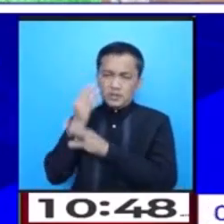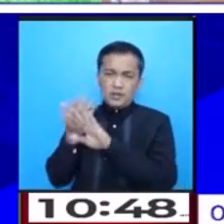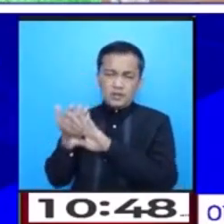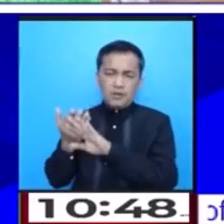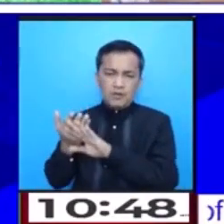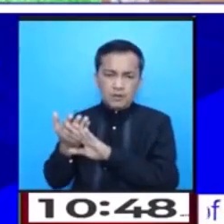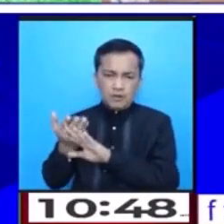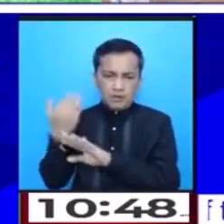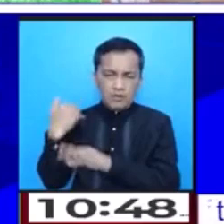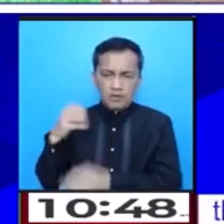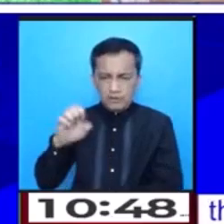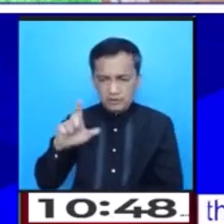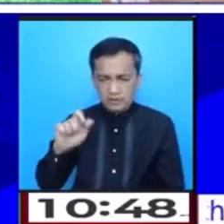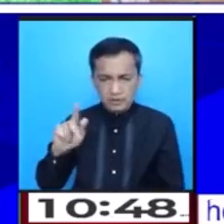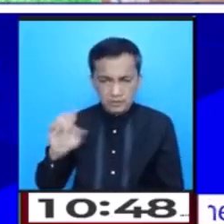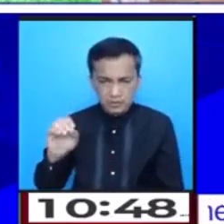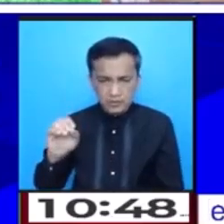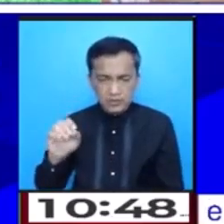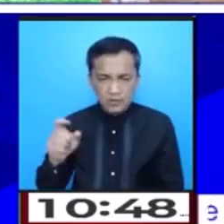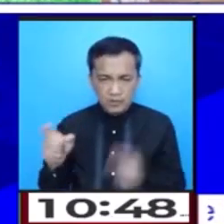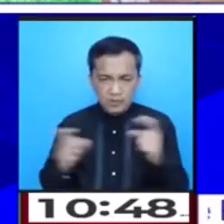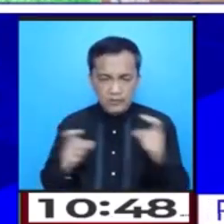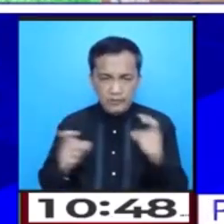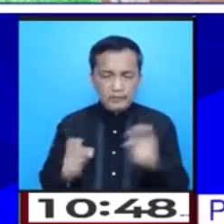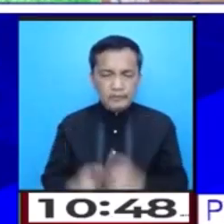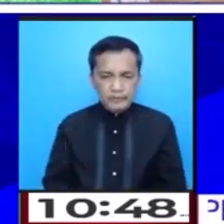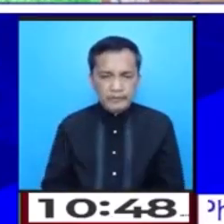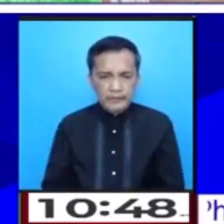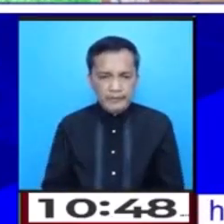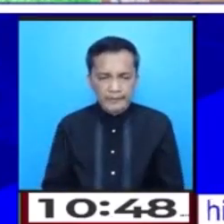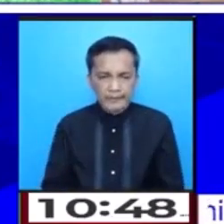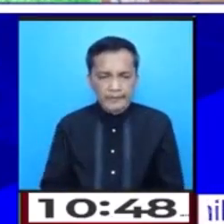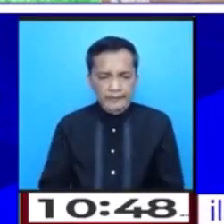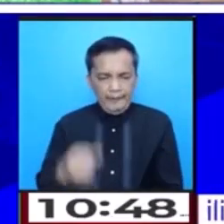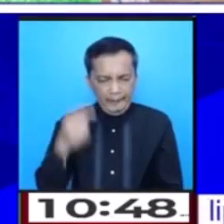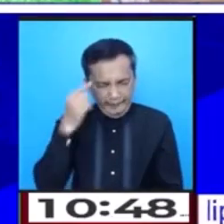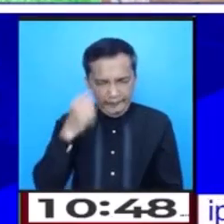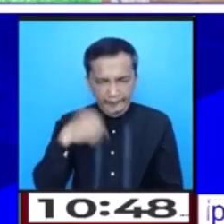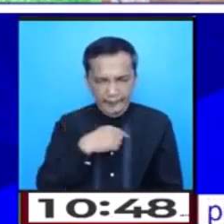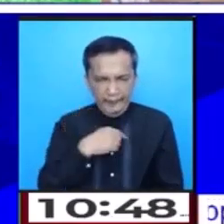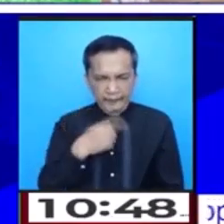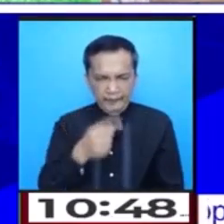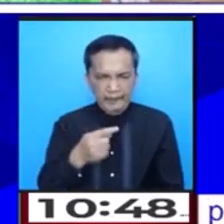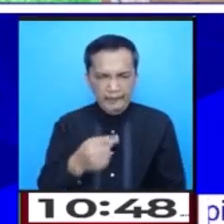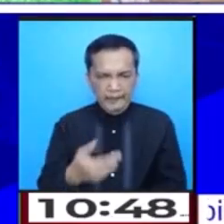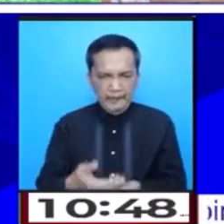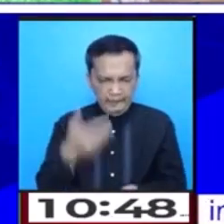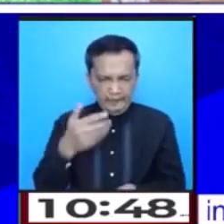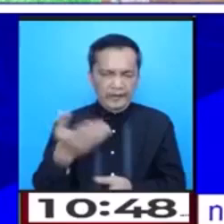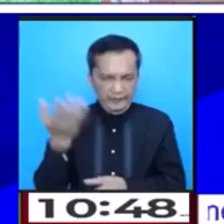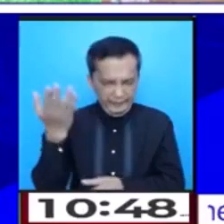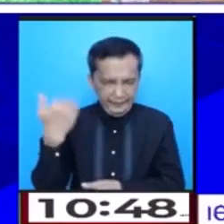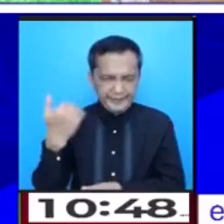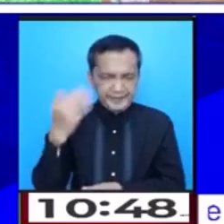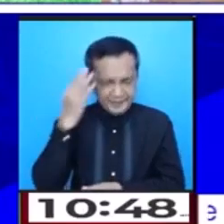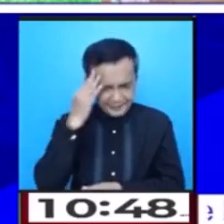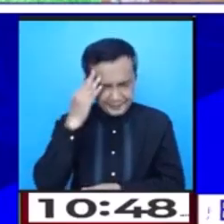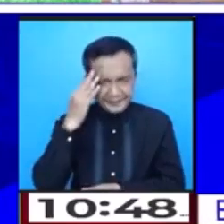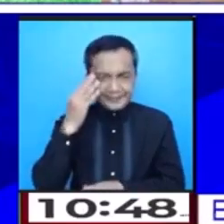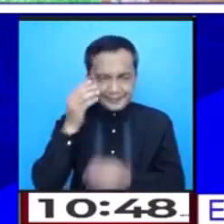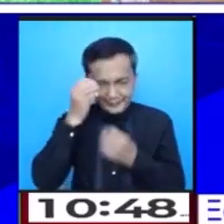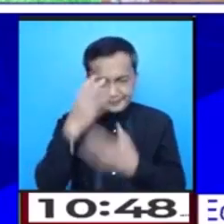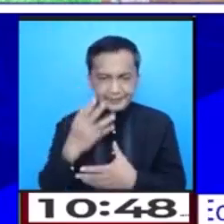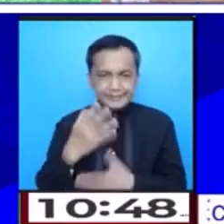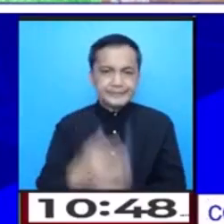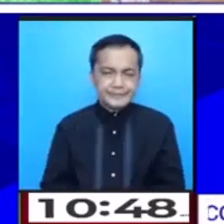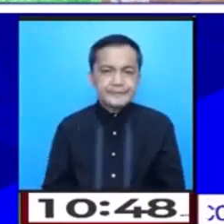Nino management, and we do think that we are richer now with knowledge and information